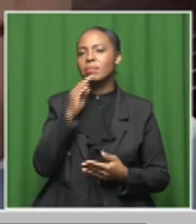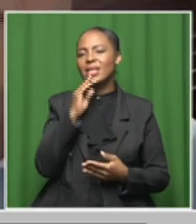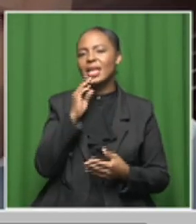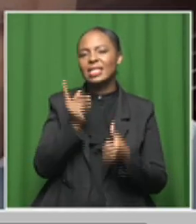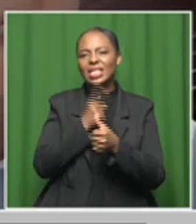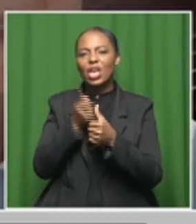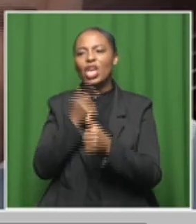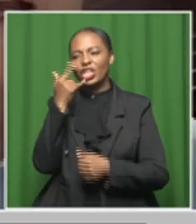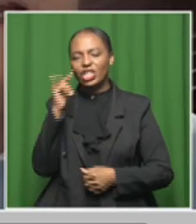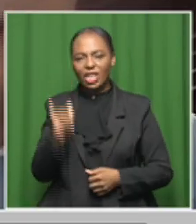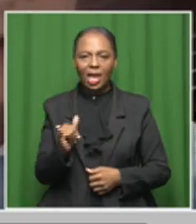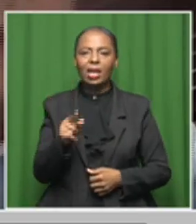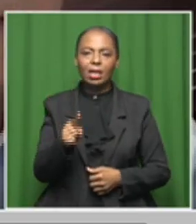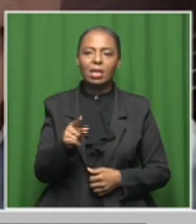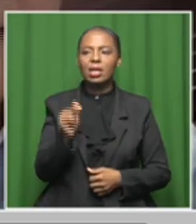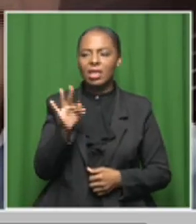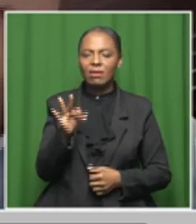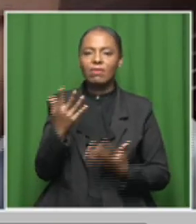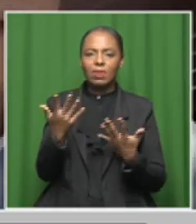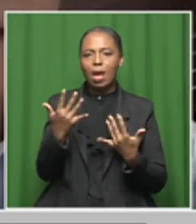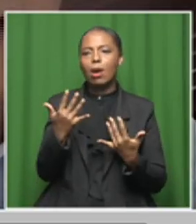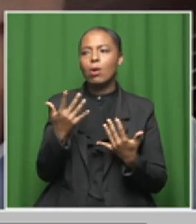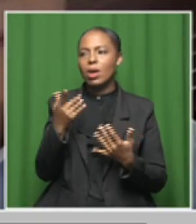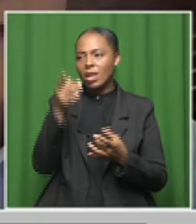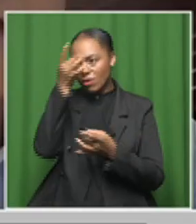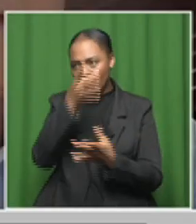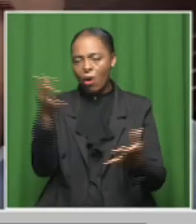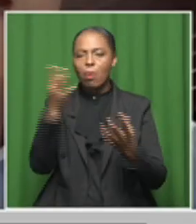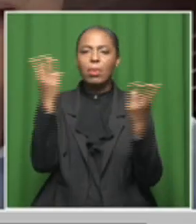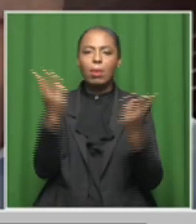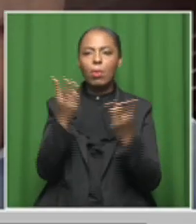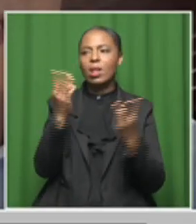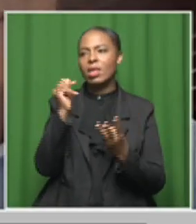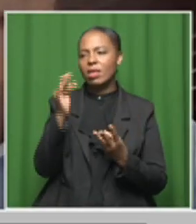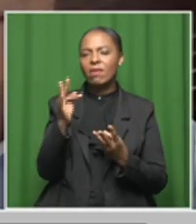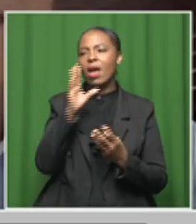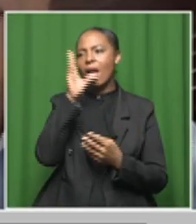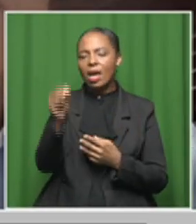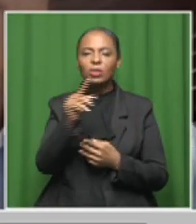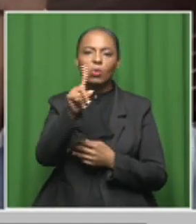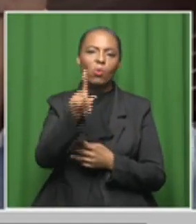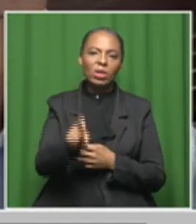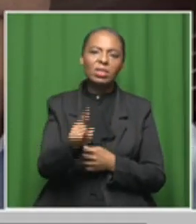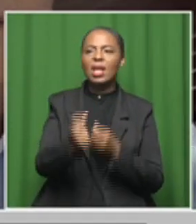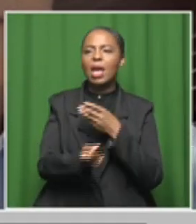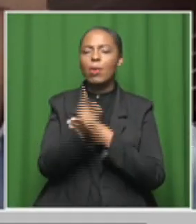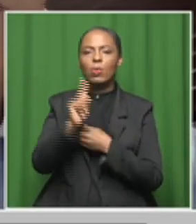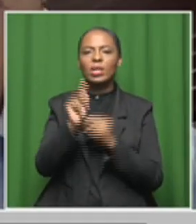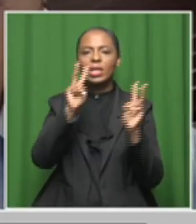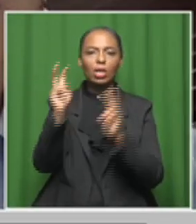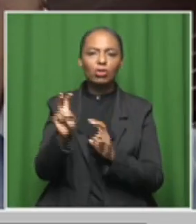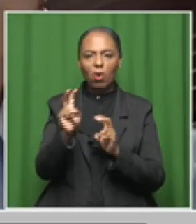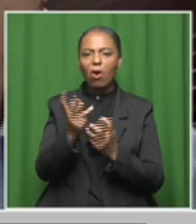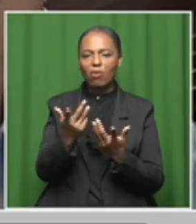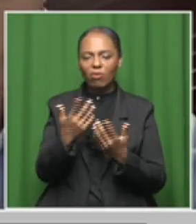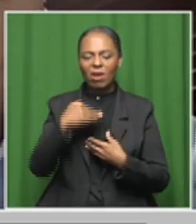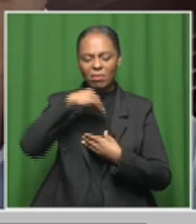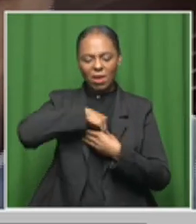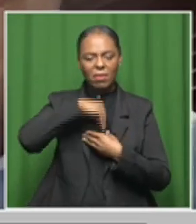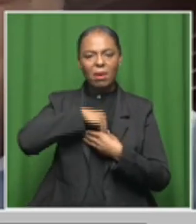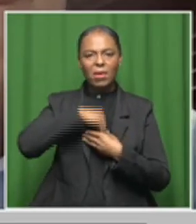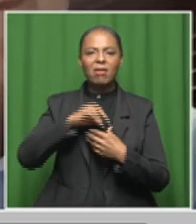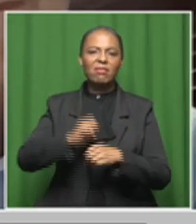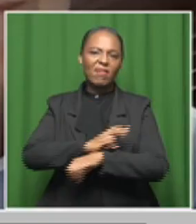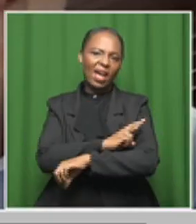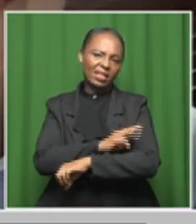good way of us telling you and others who want to then ask questions about what's happening in the country related to these respiratory viruses. Prof,